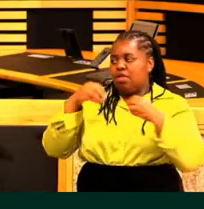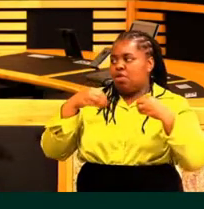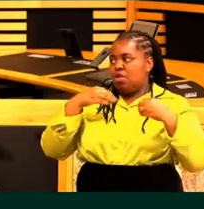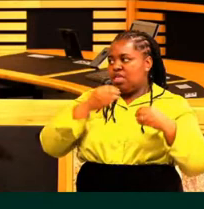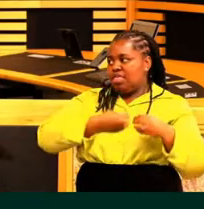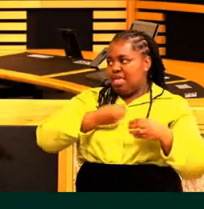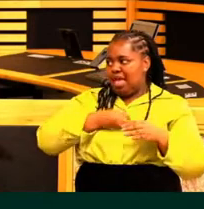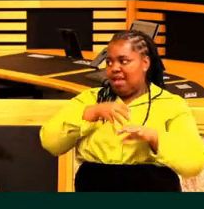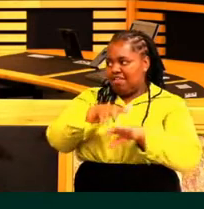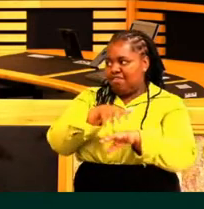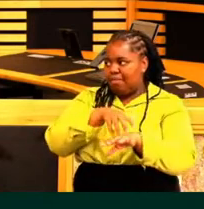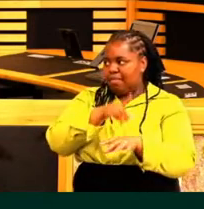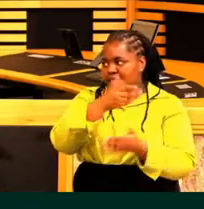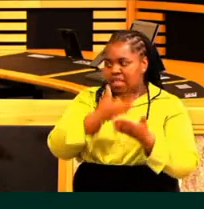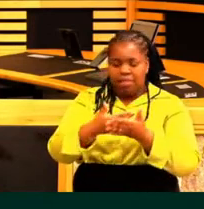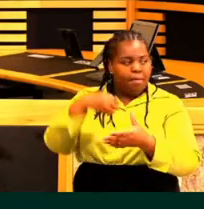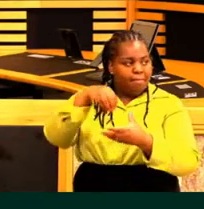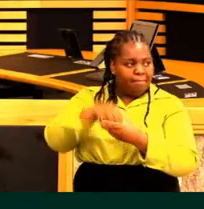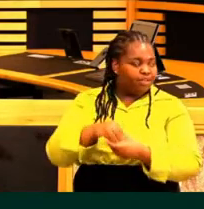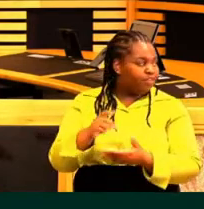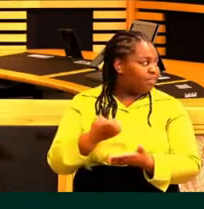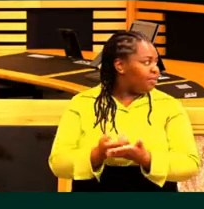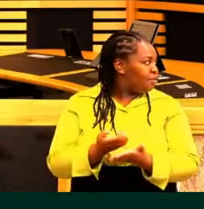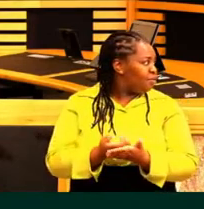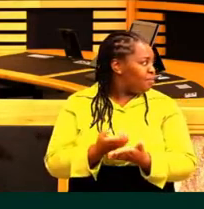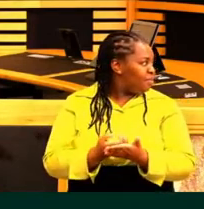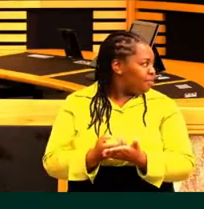they can be able to be part of our economy